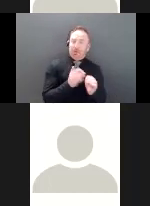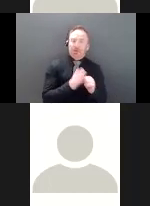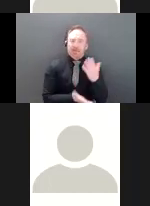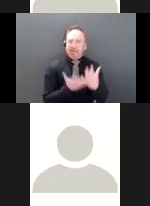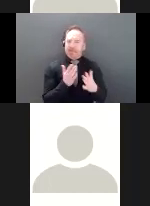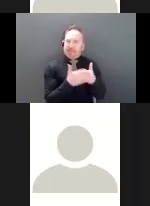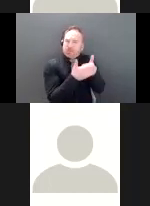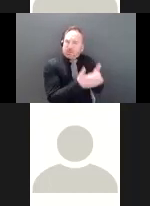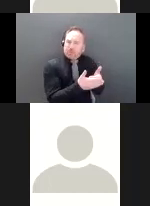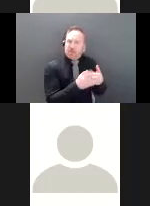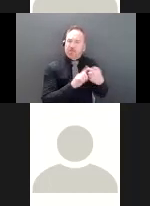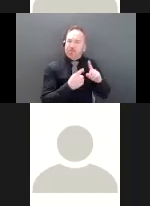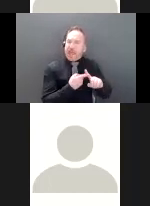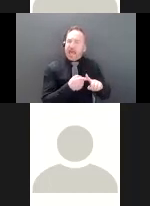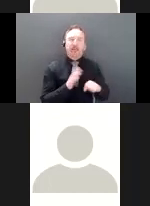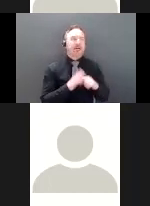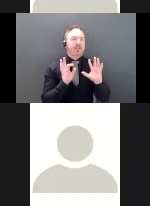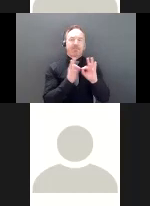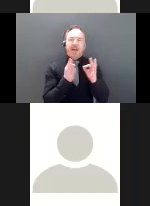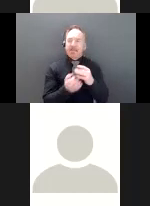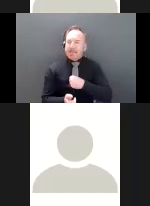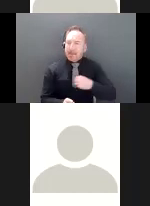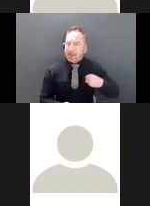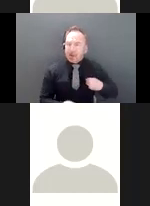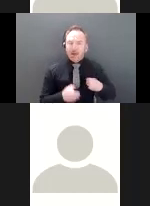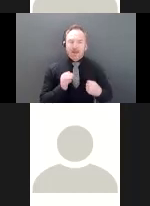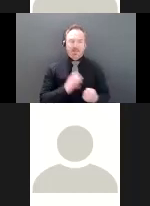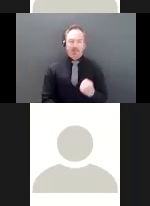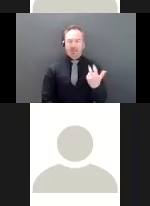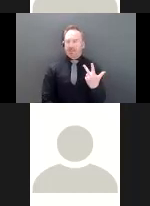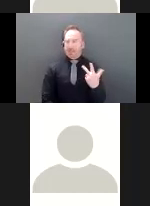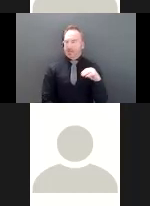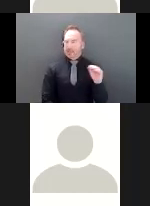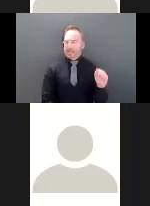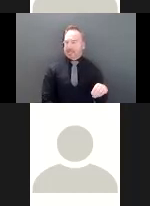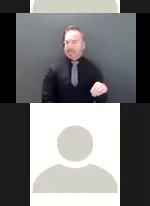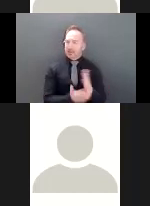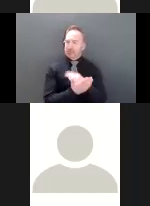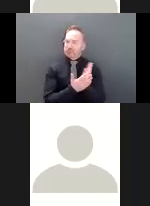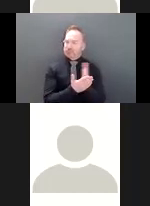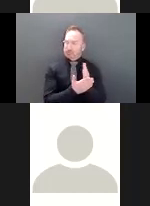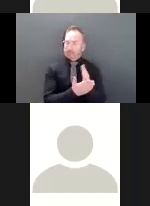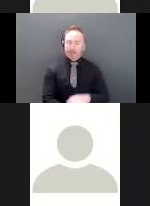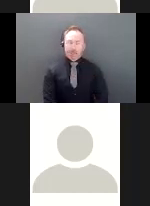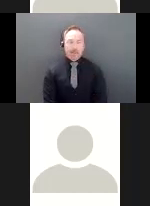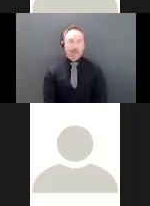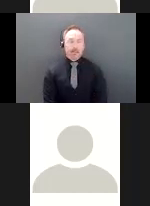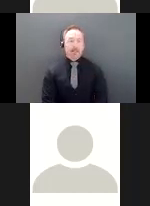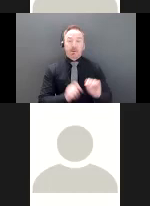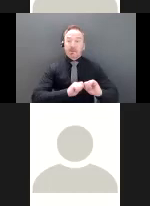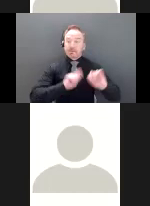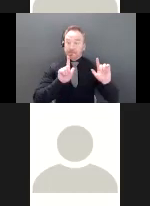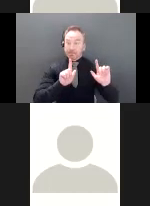family caregiver abusive relationship, was only noted by 3% of respondents. So we'll go on to the next one here.